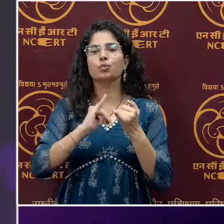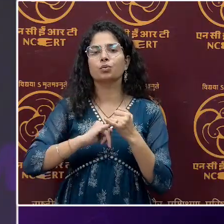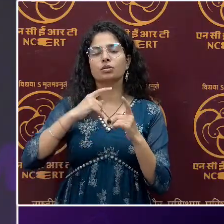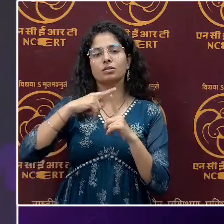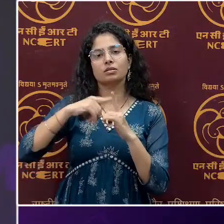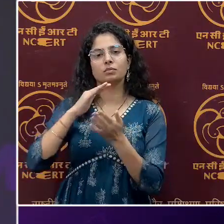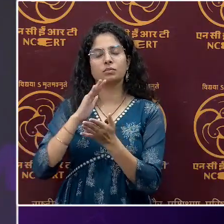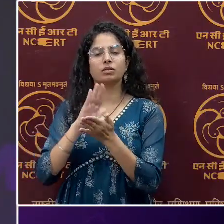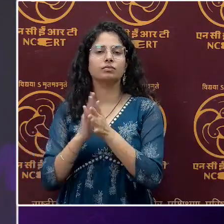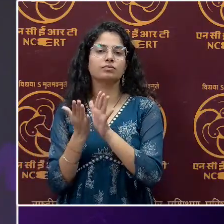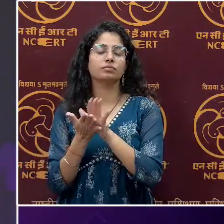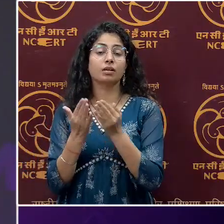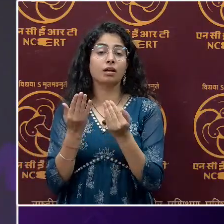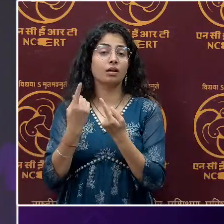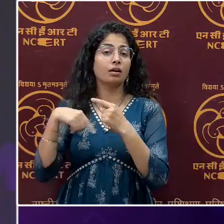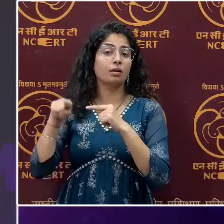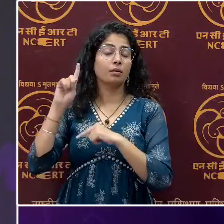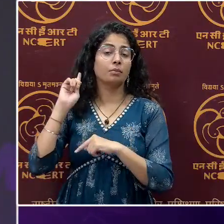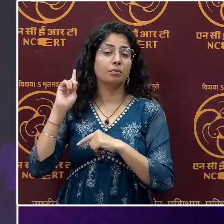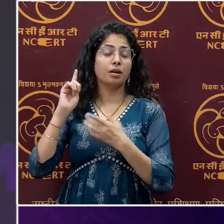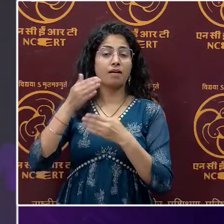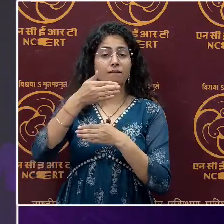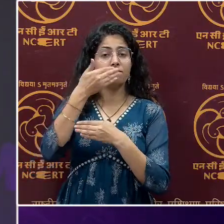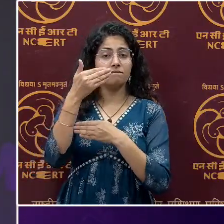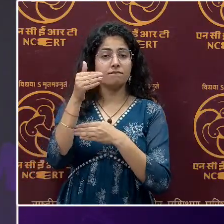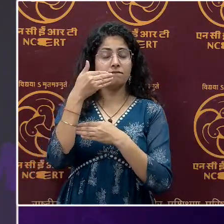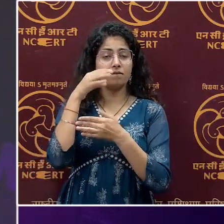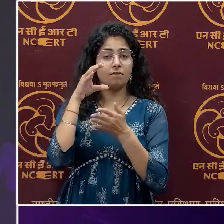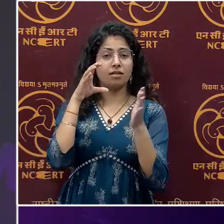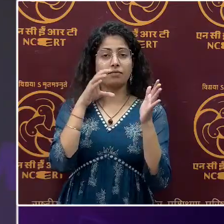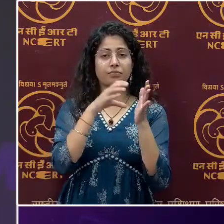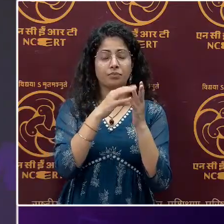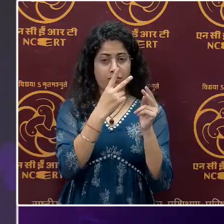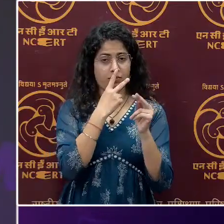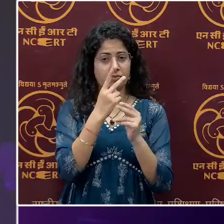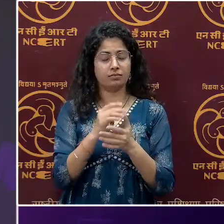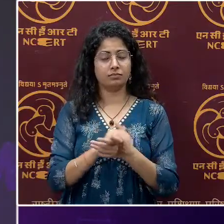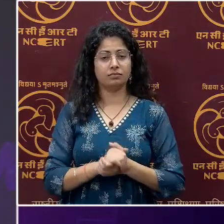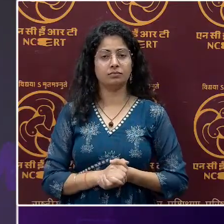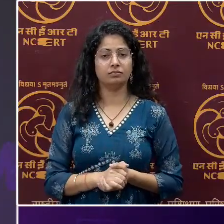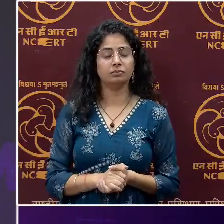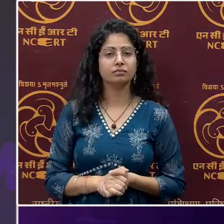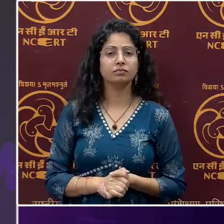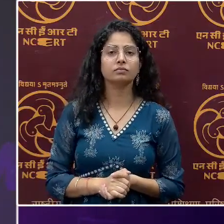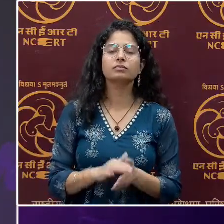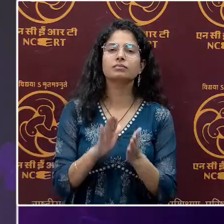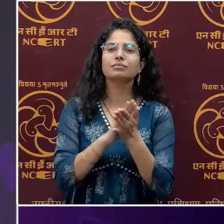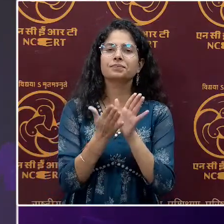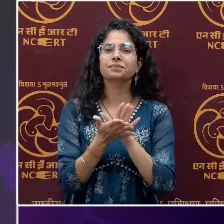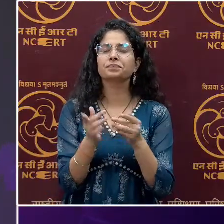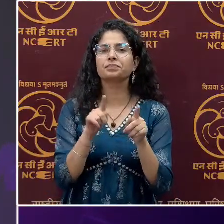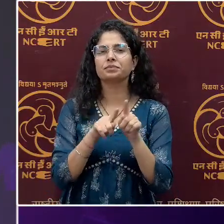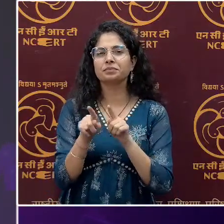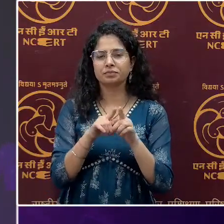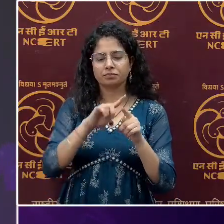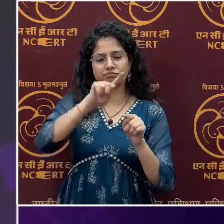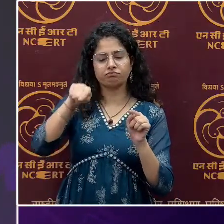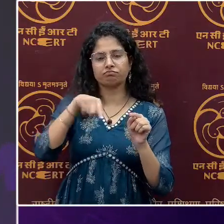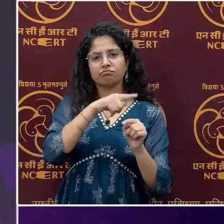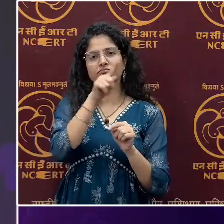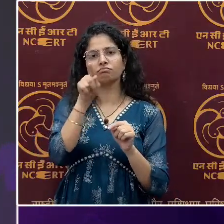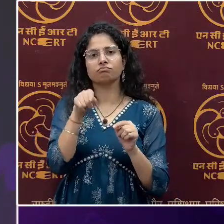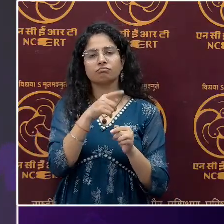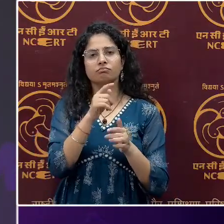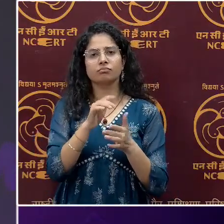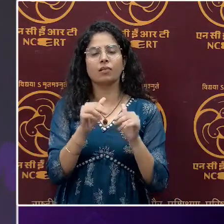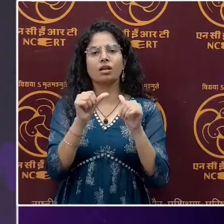phool earlier in our flag. You might have noticed that. No, yeah. no. All right. And roti like structure, Ashok